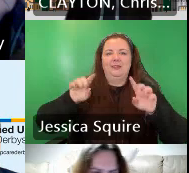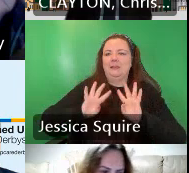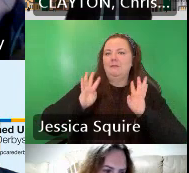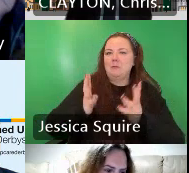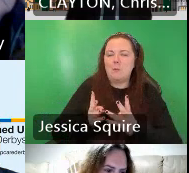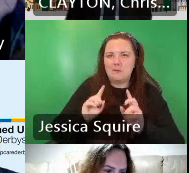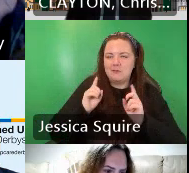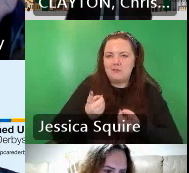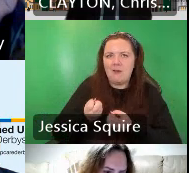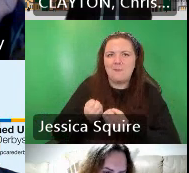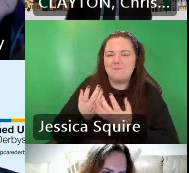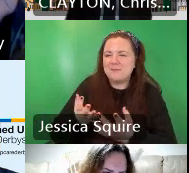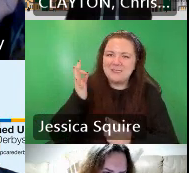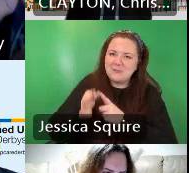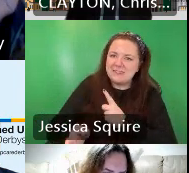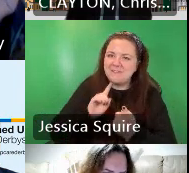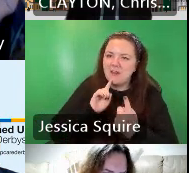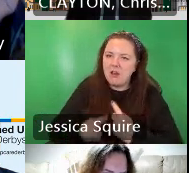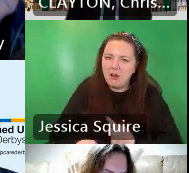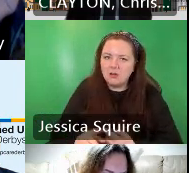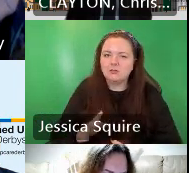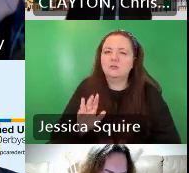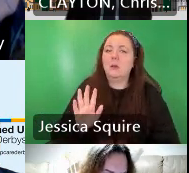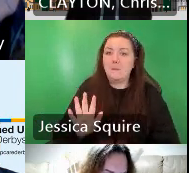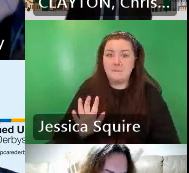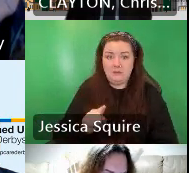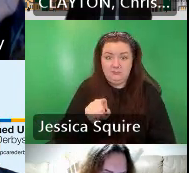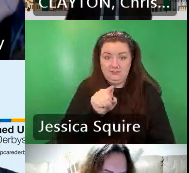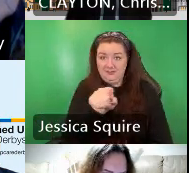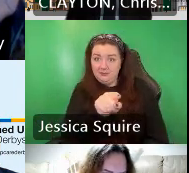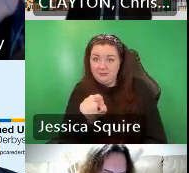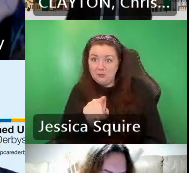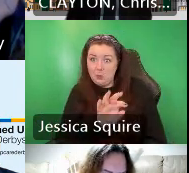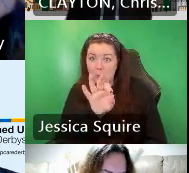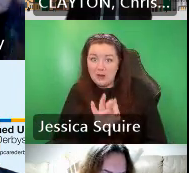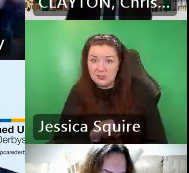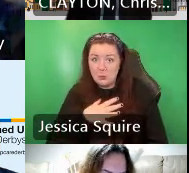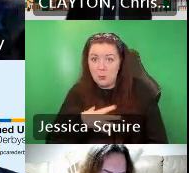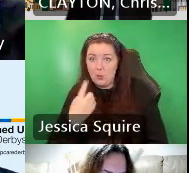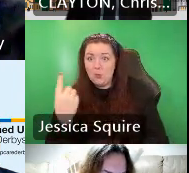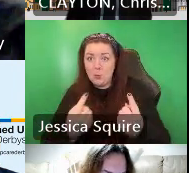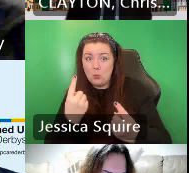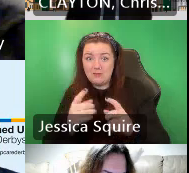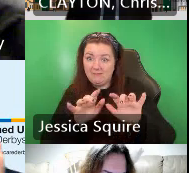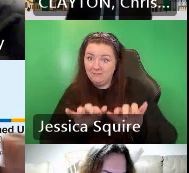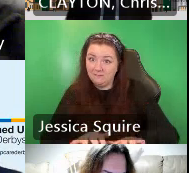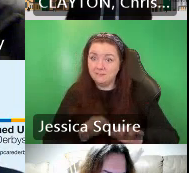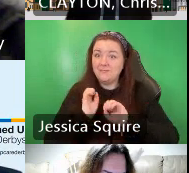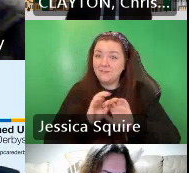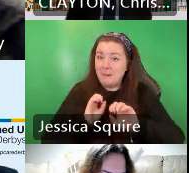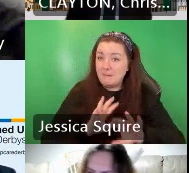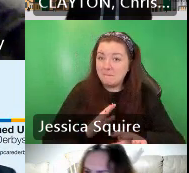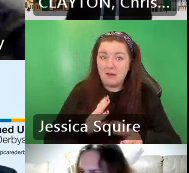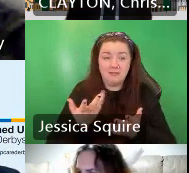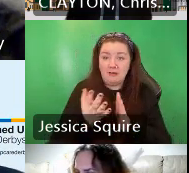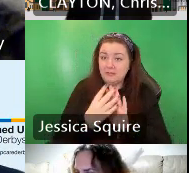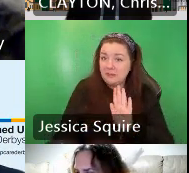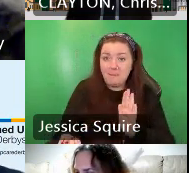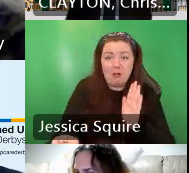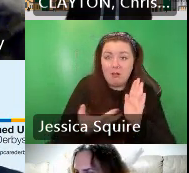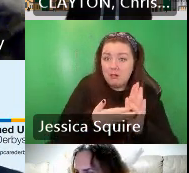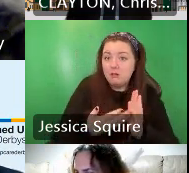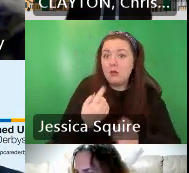really helpful is if you look at this question, that's exactly the kind of feedback we'd want to put in, which is what do you think we could use technology in the NHS? What are